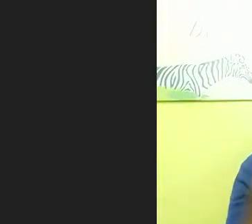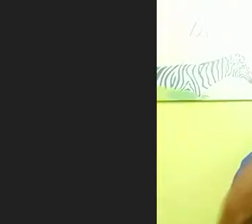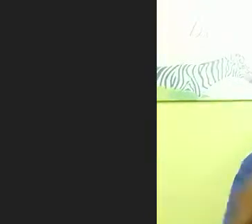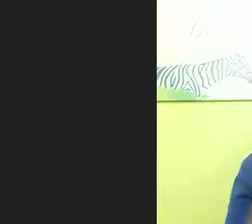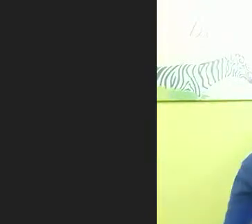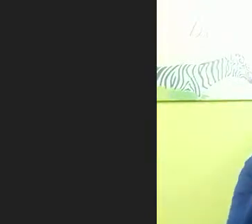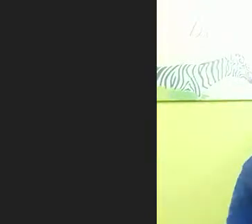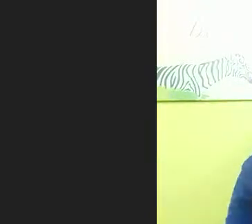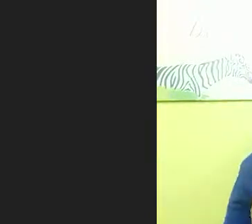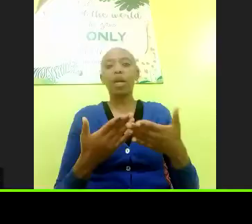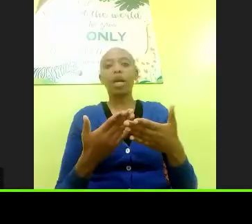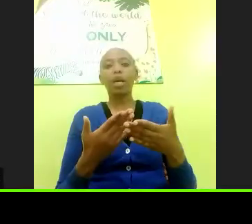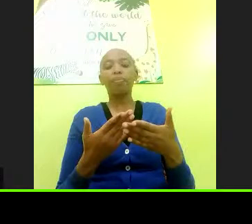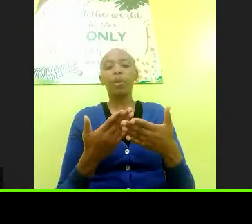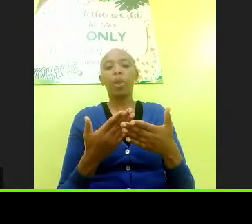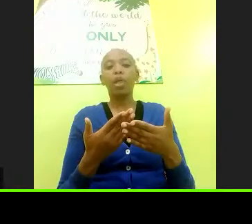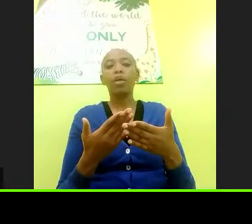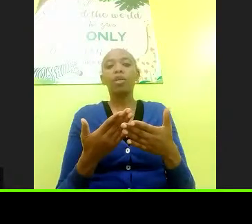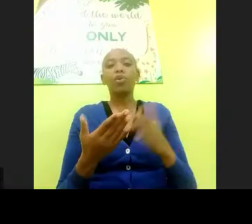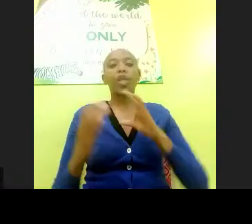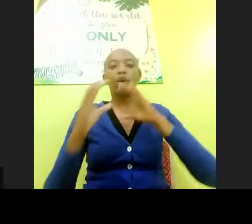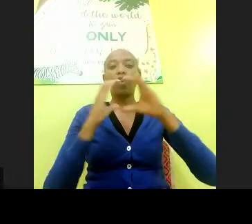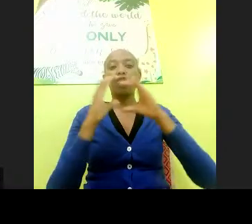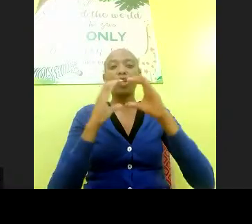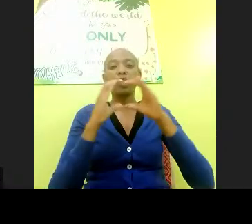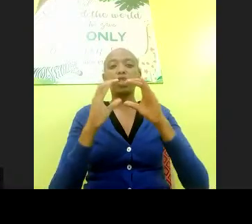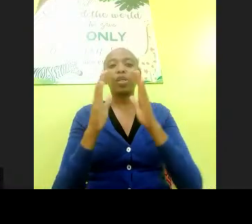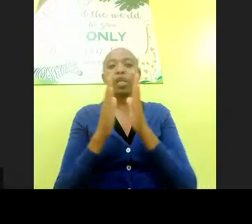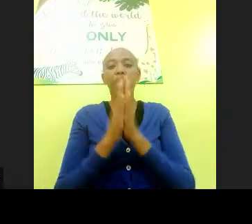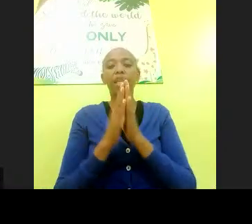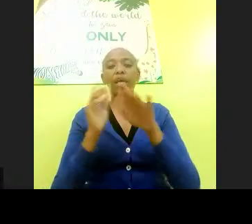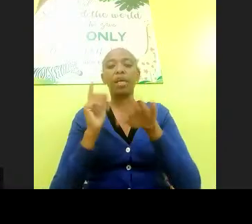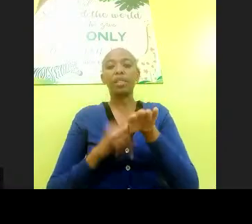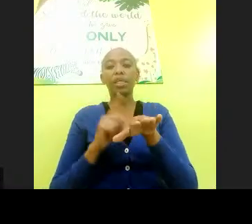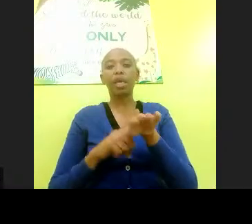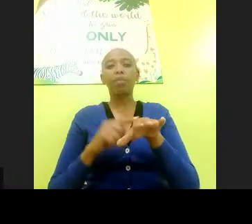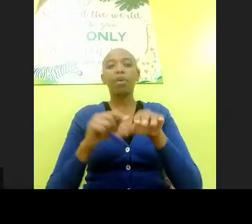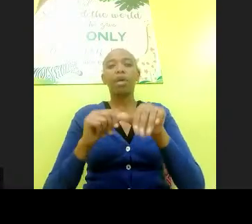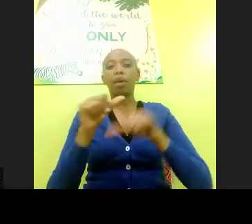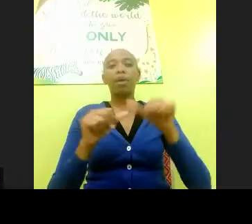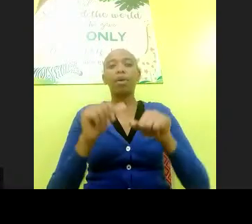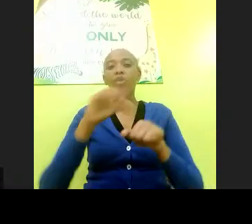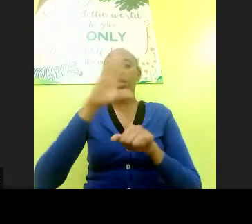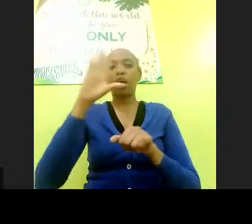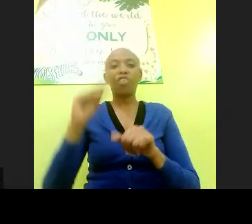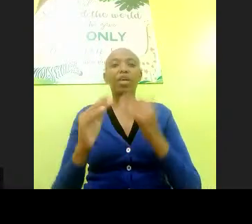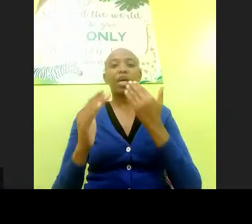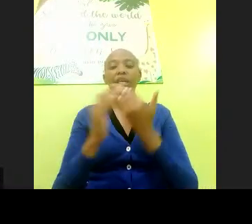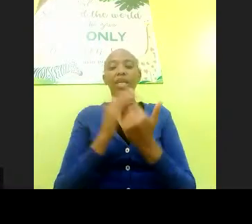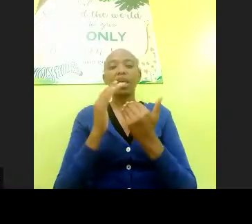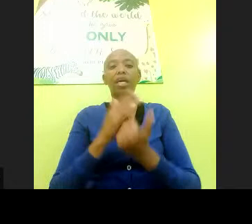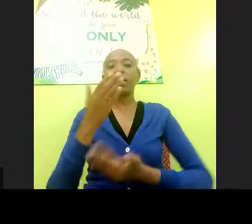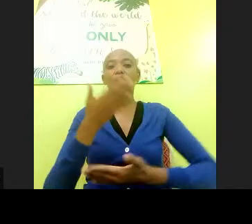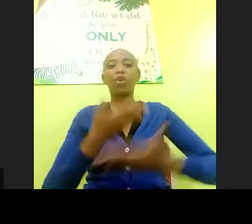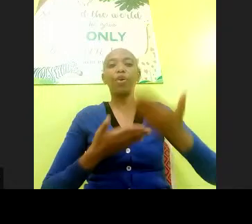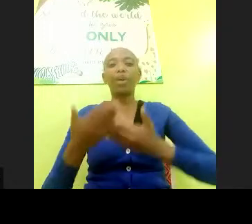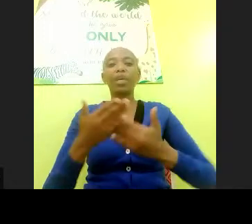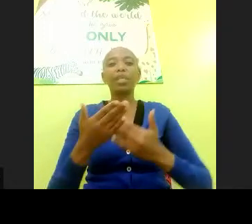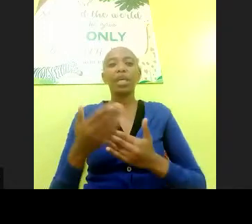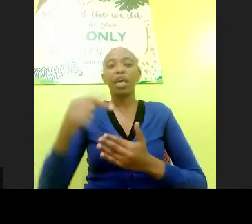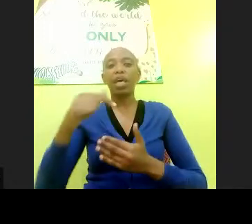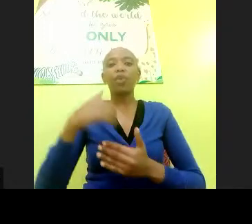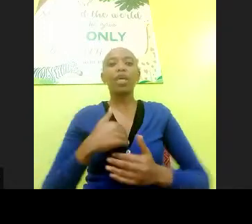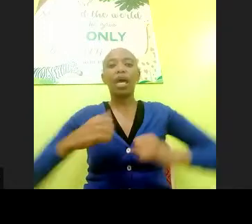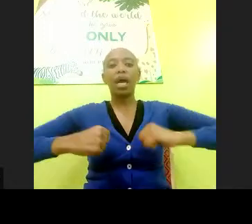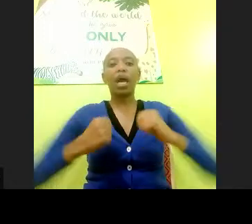welcome to the conversation and the session on the African Care Economy Index. We're really happy to have you